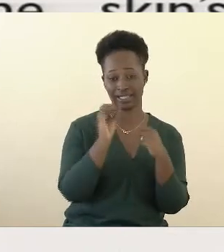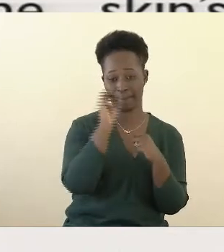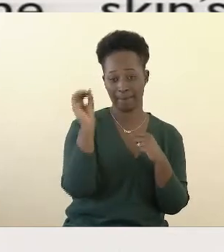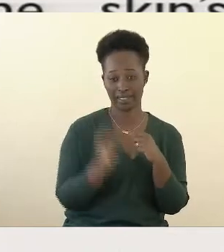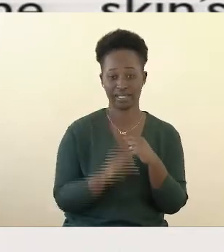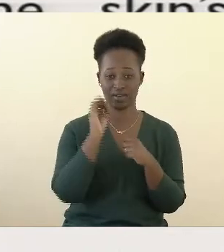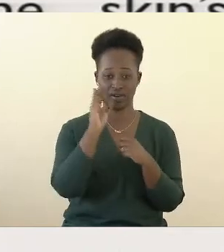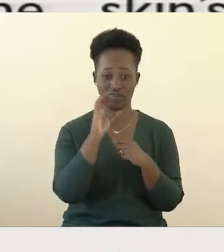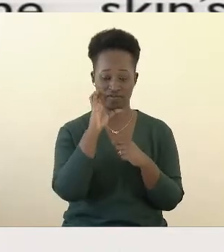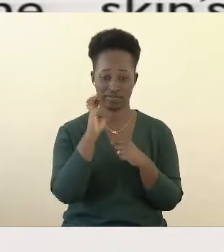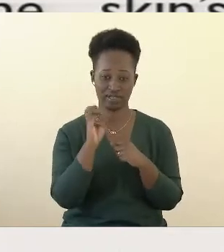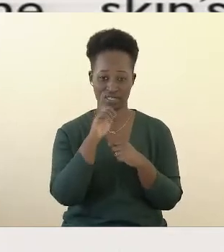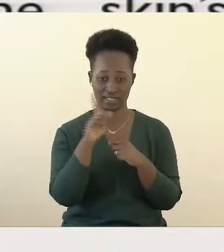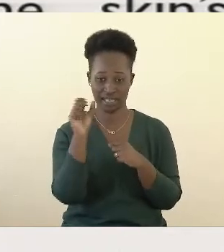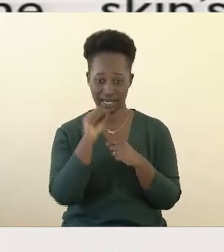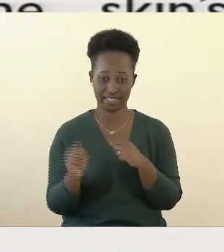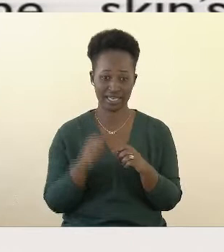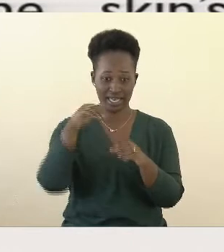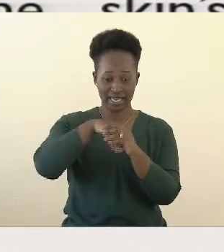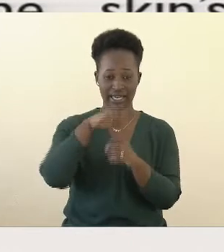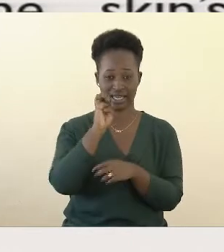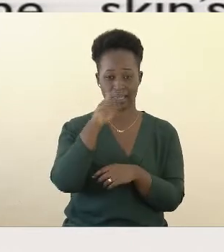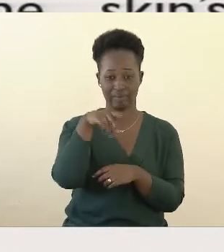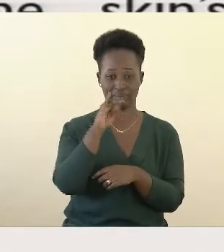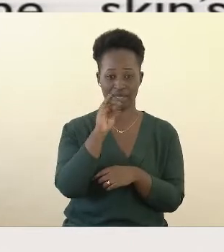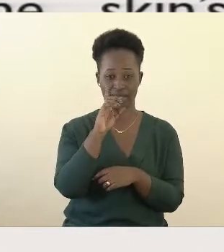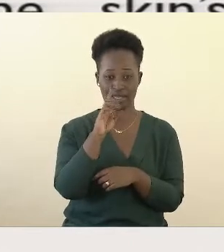90% of the cells in epidermis are